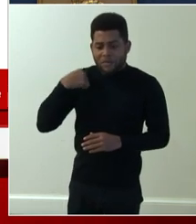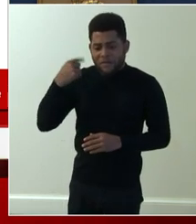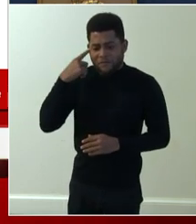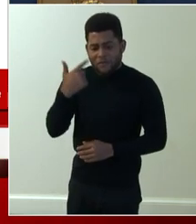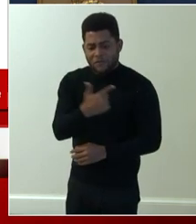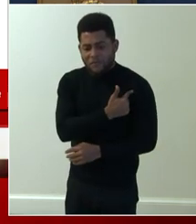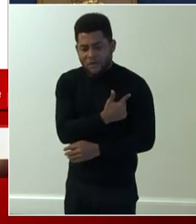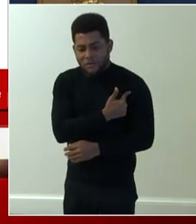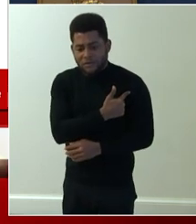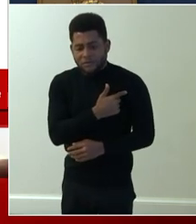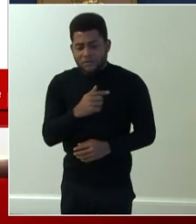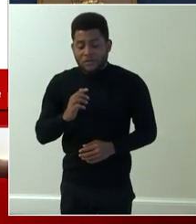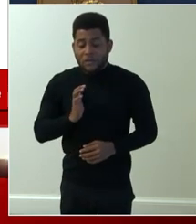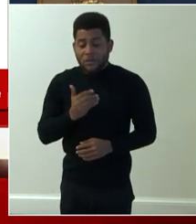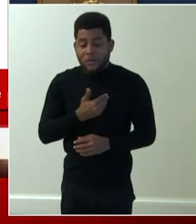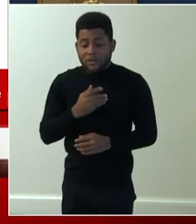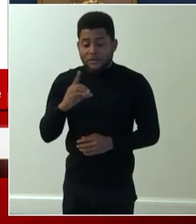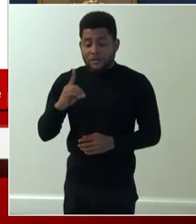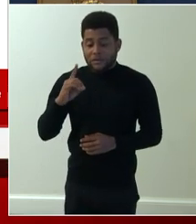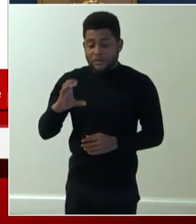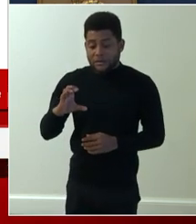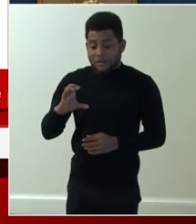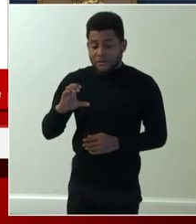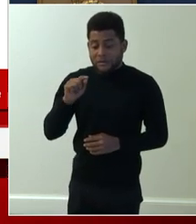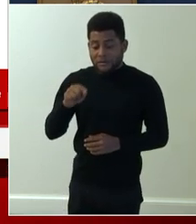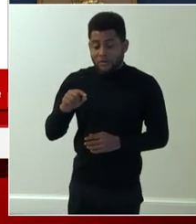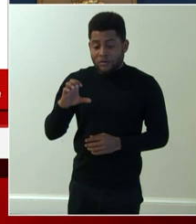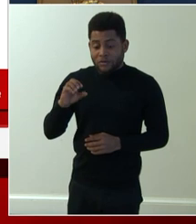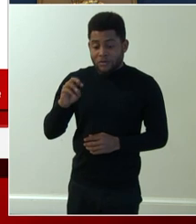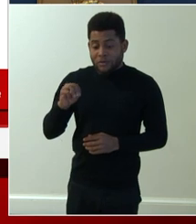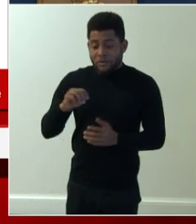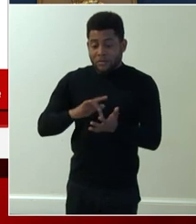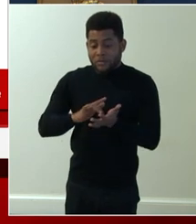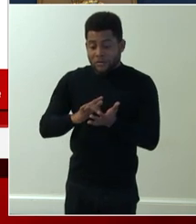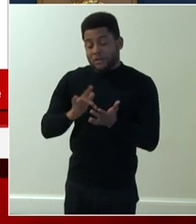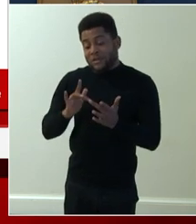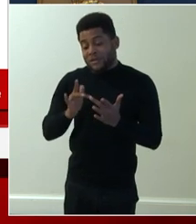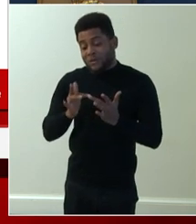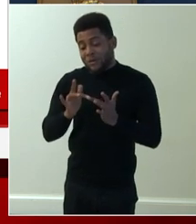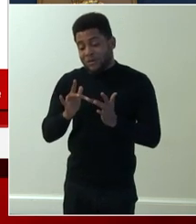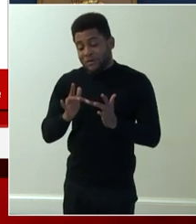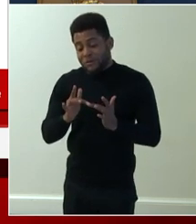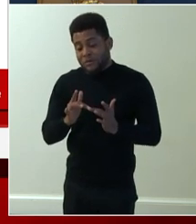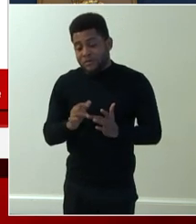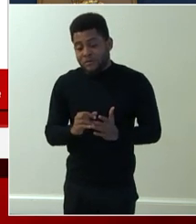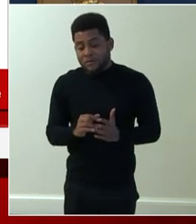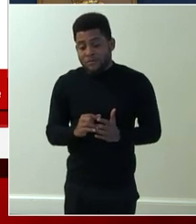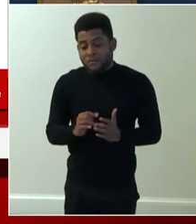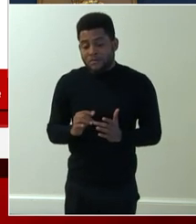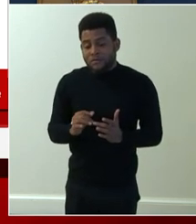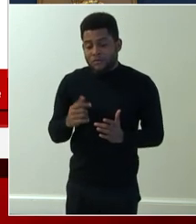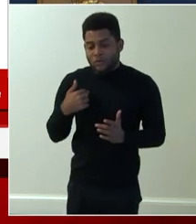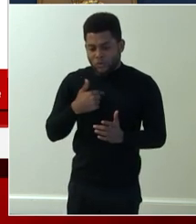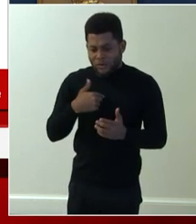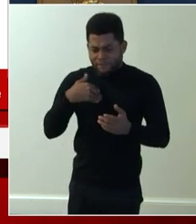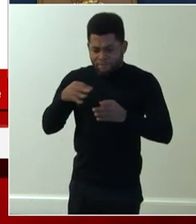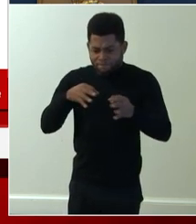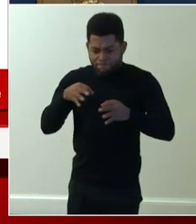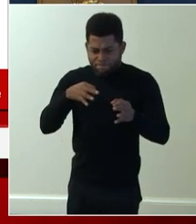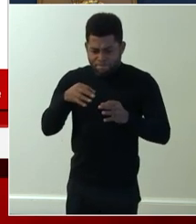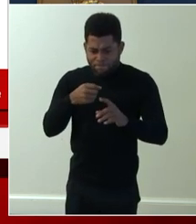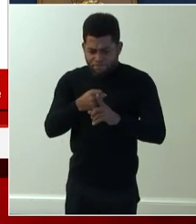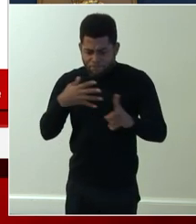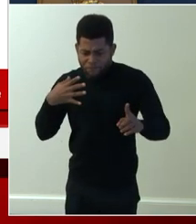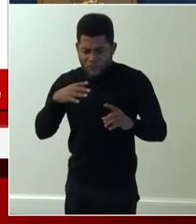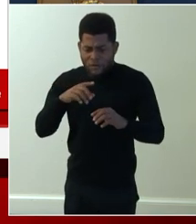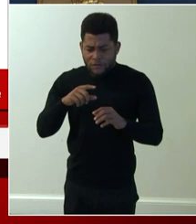easy to find ways to get vaccinated, but please get vaccinated. And if you've already had your 2 shots, get your